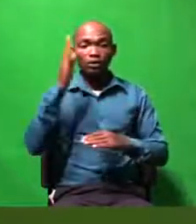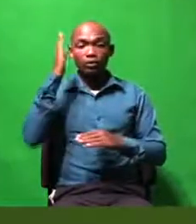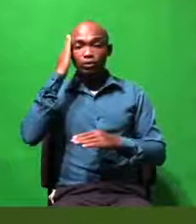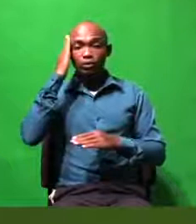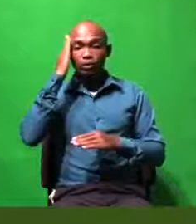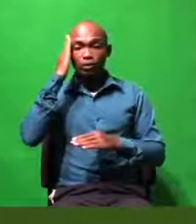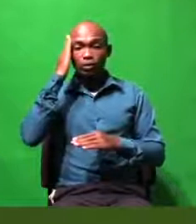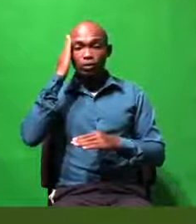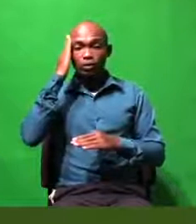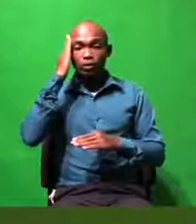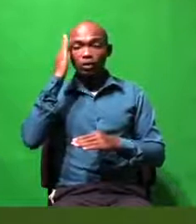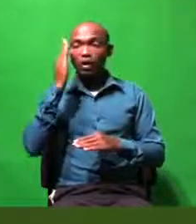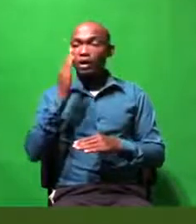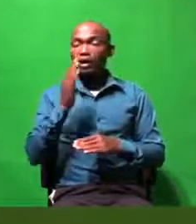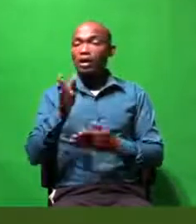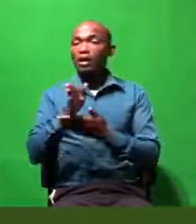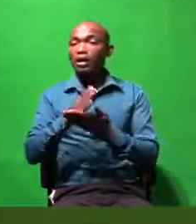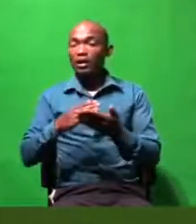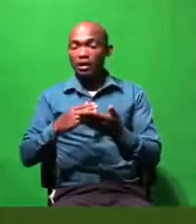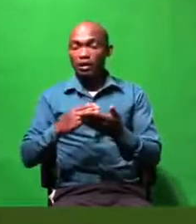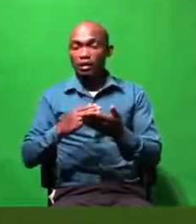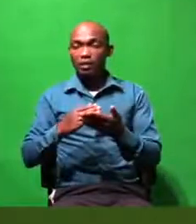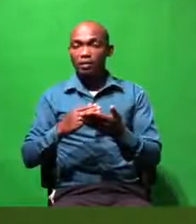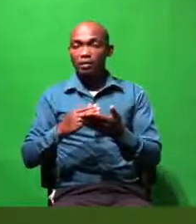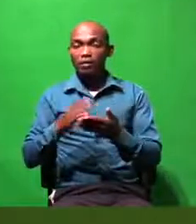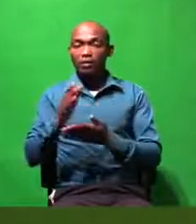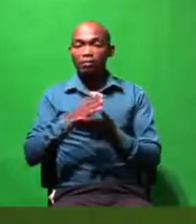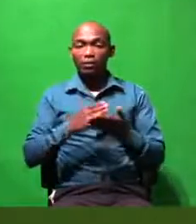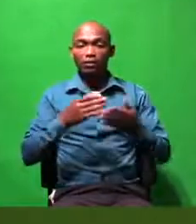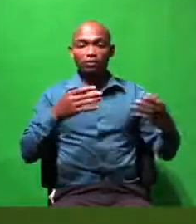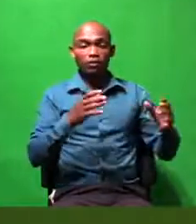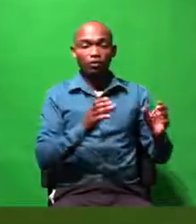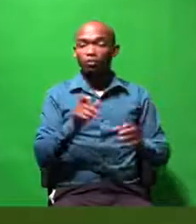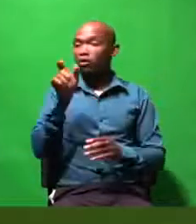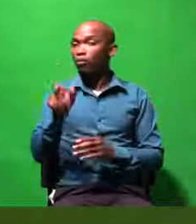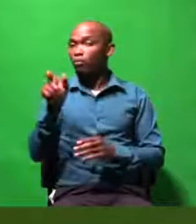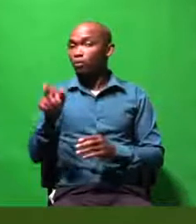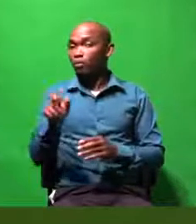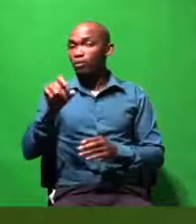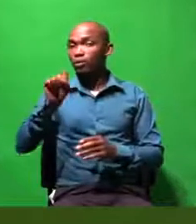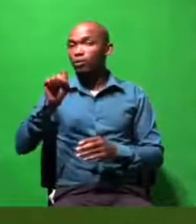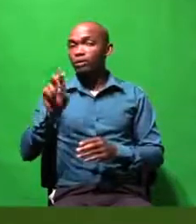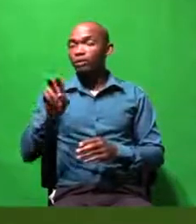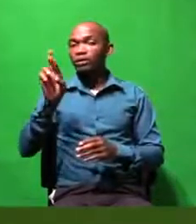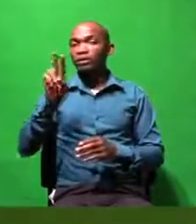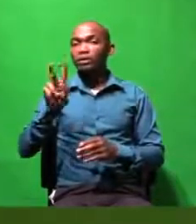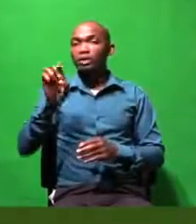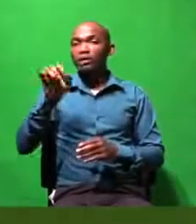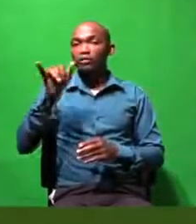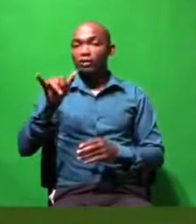the area of a place where the group of people of survey, or we call that